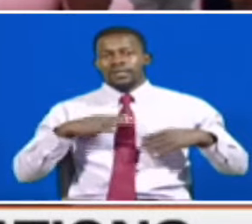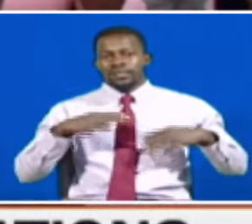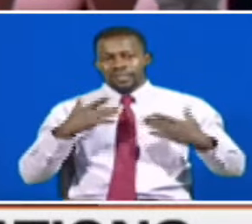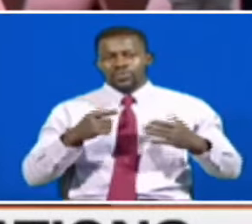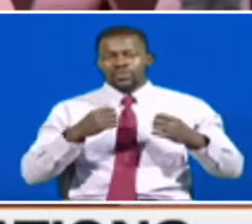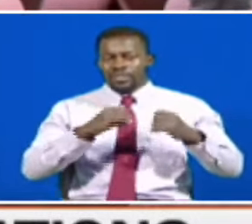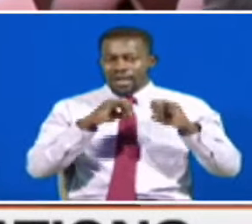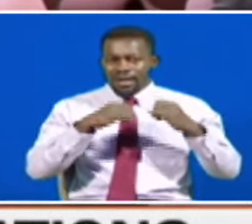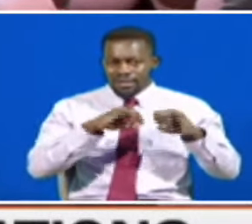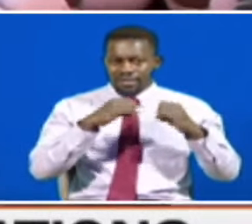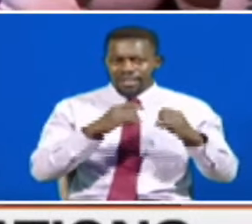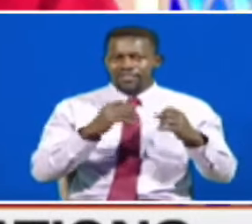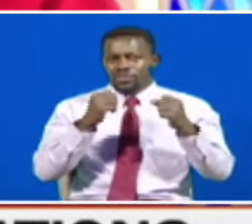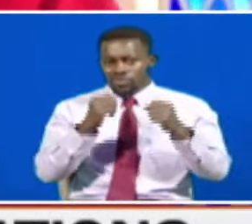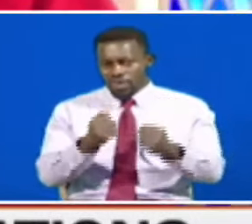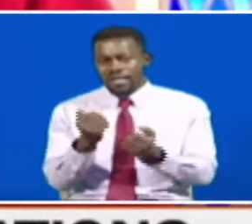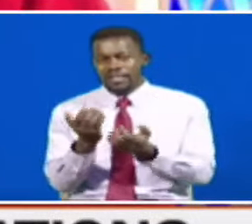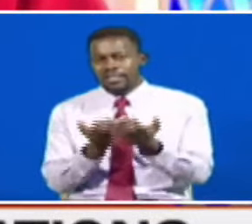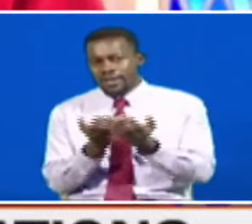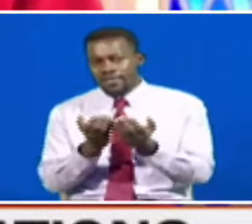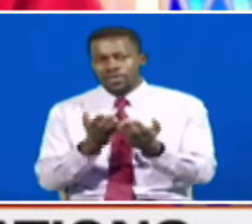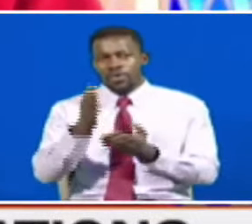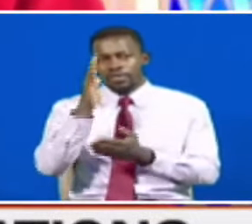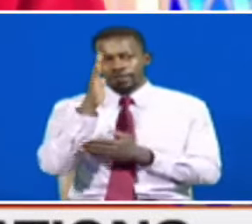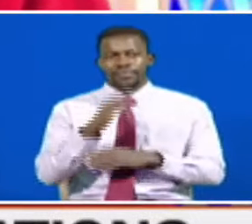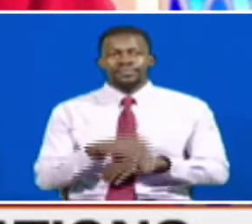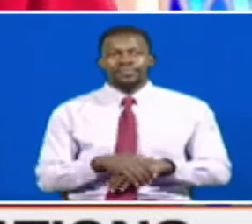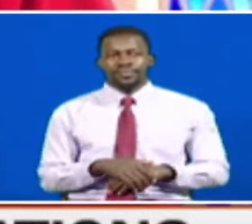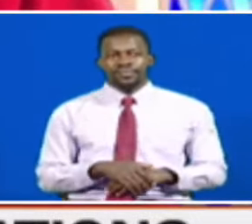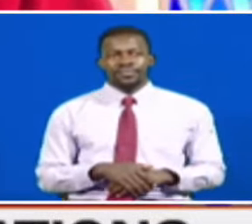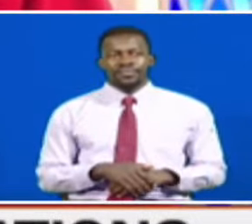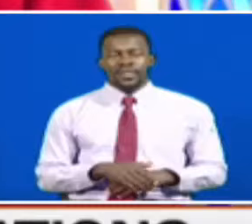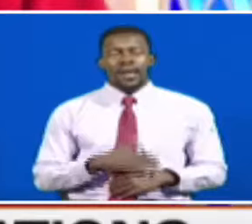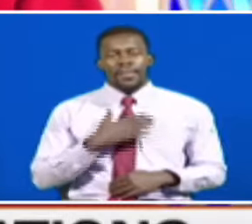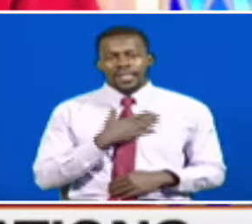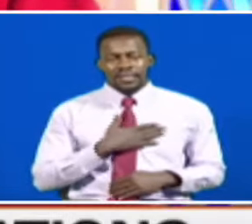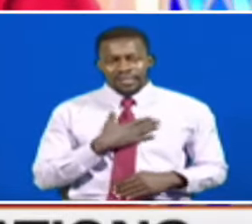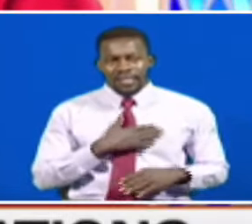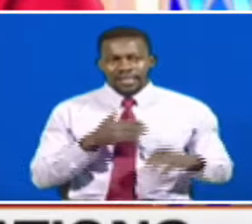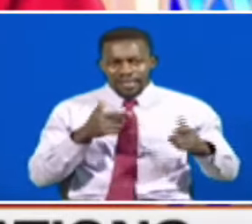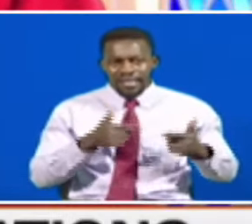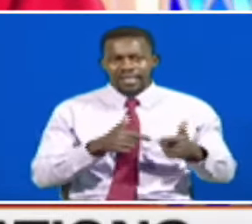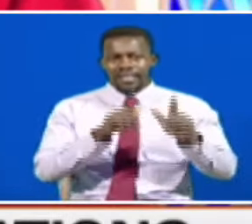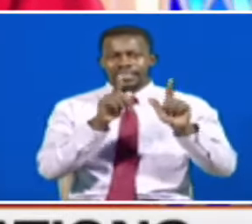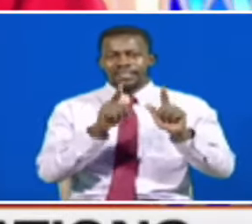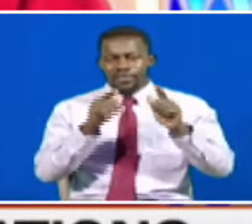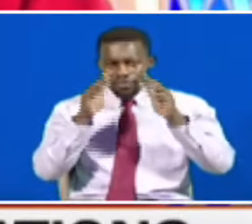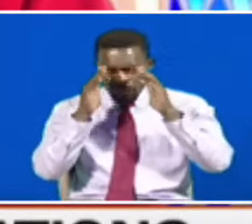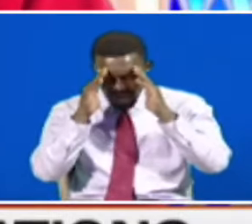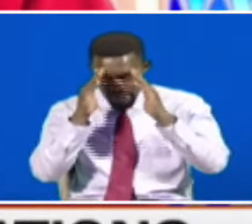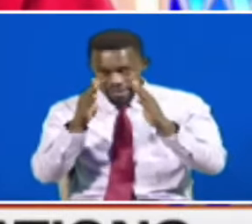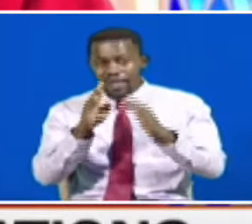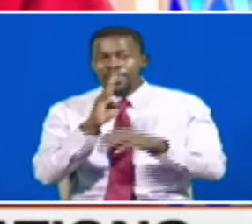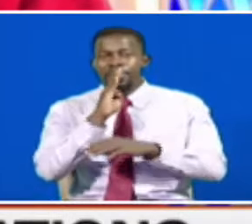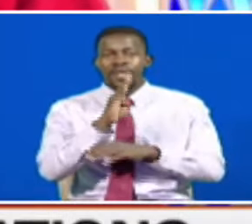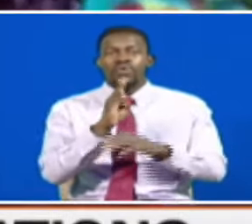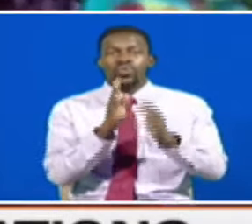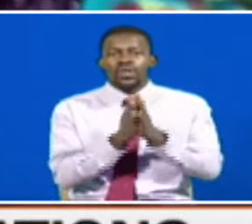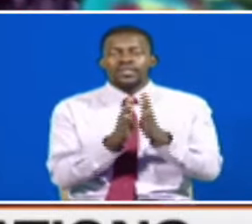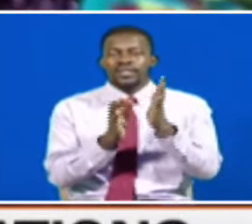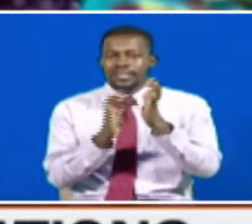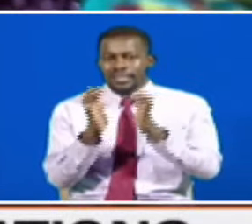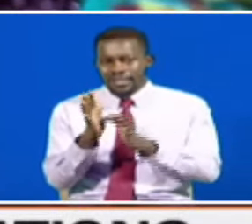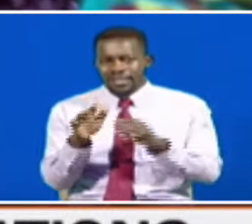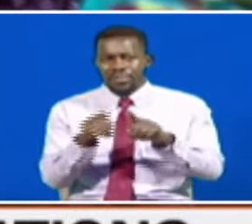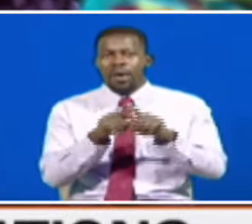sacred observances. Let us set ourselves apart. Be with Jesus Christ. Let us participate in